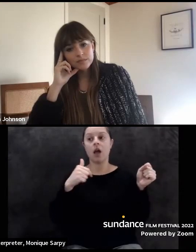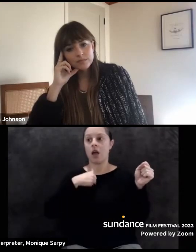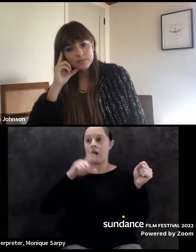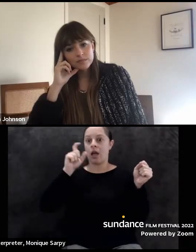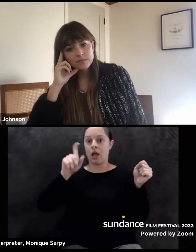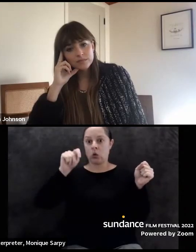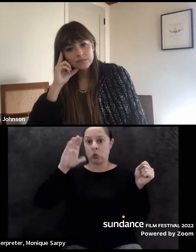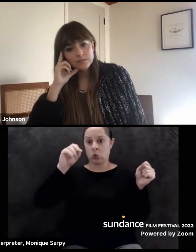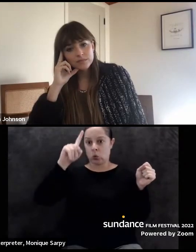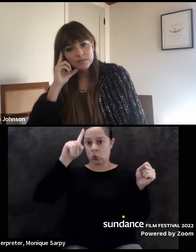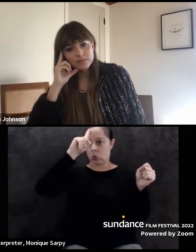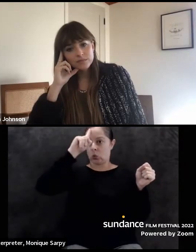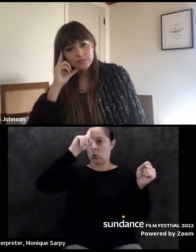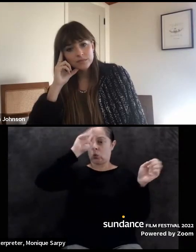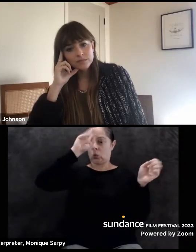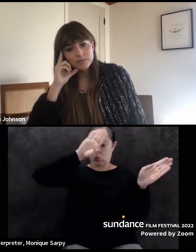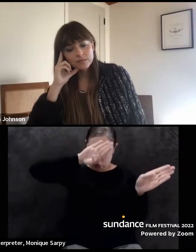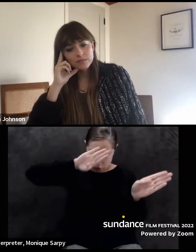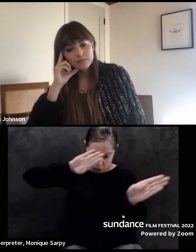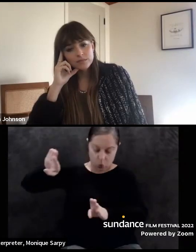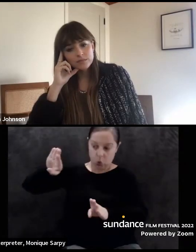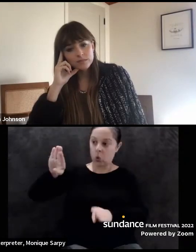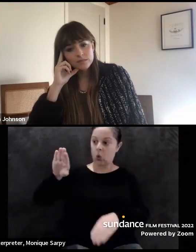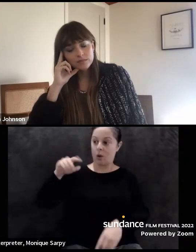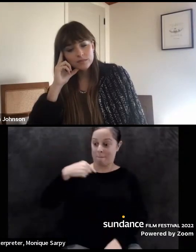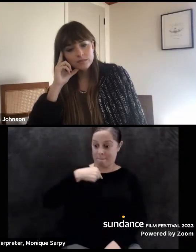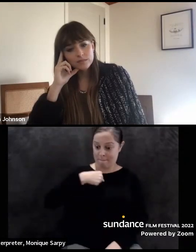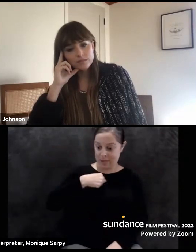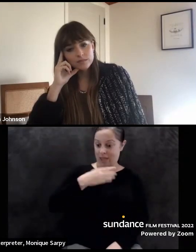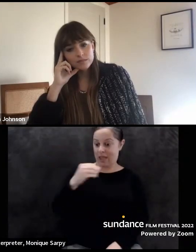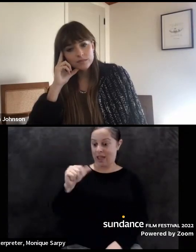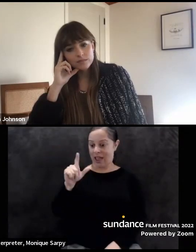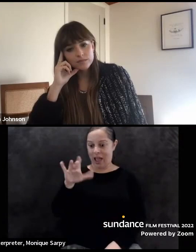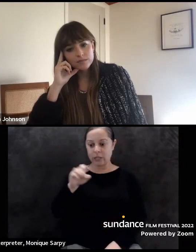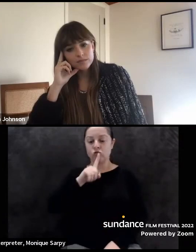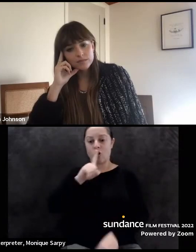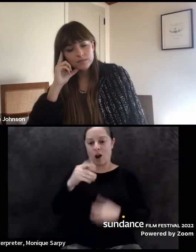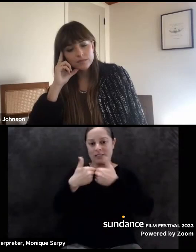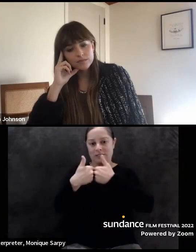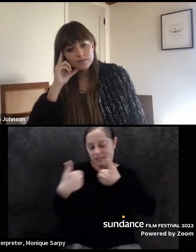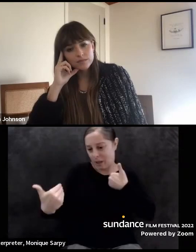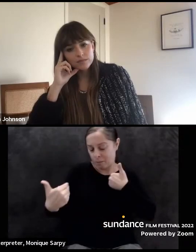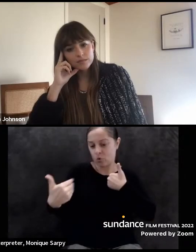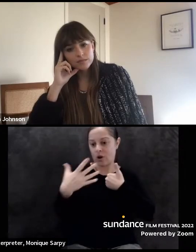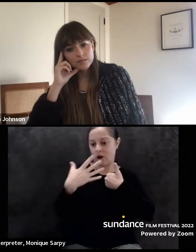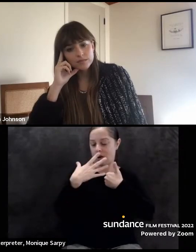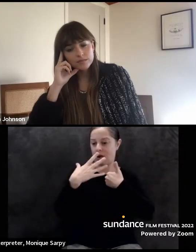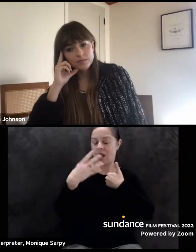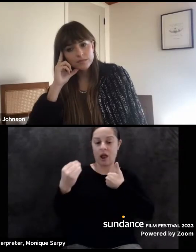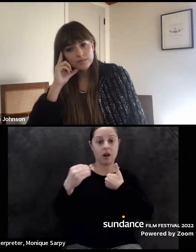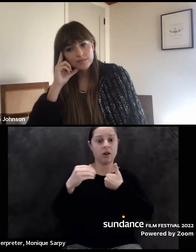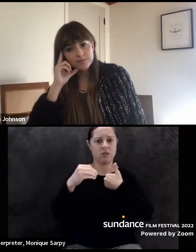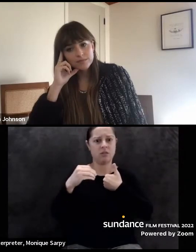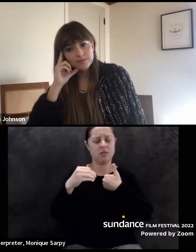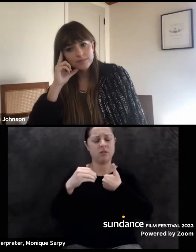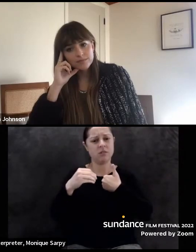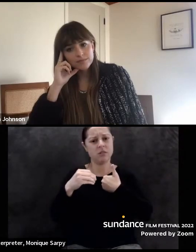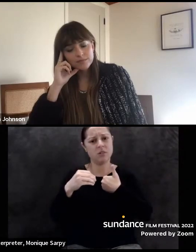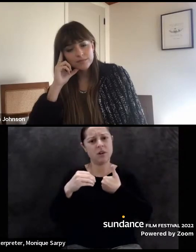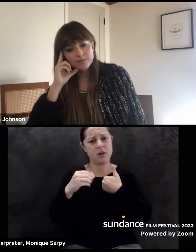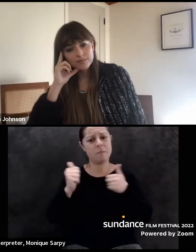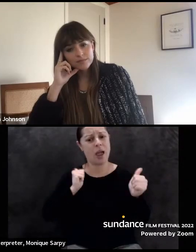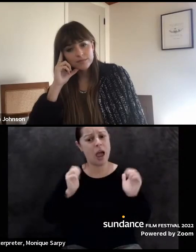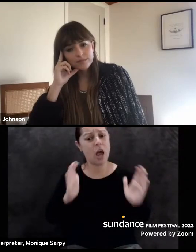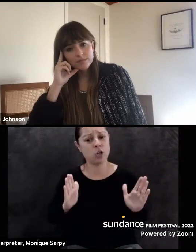and realize, okay, we're separate. Let's find the breakage here, but it happens. This being an actor it's an